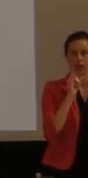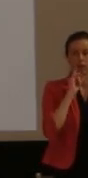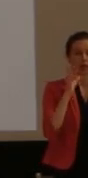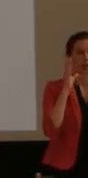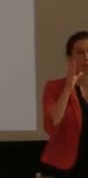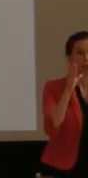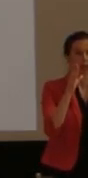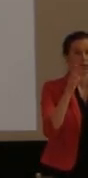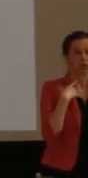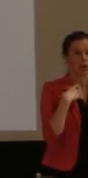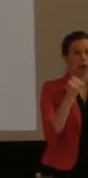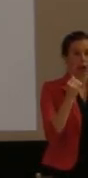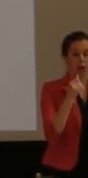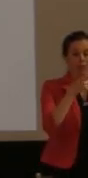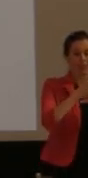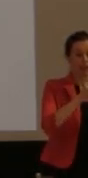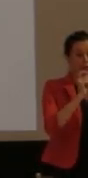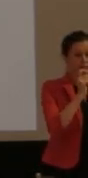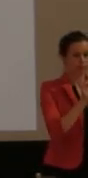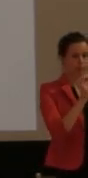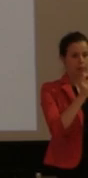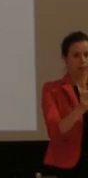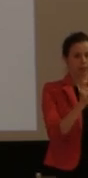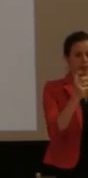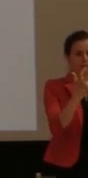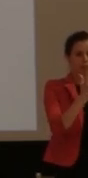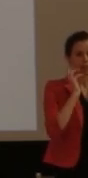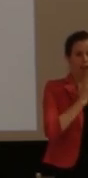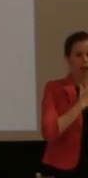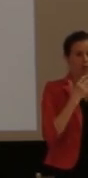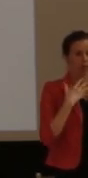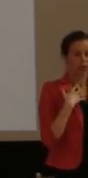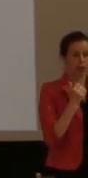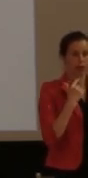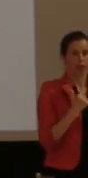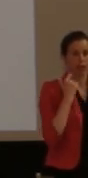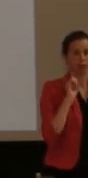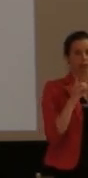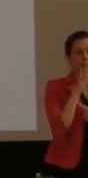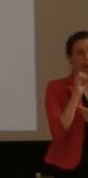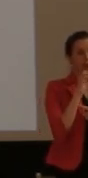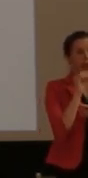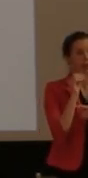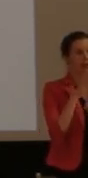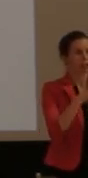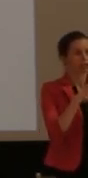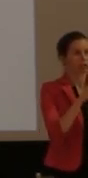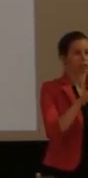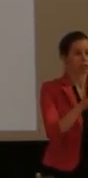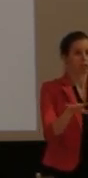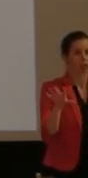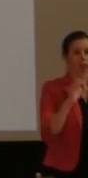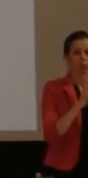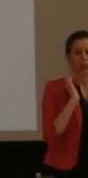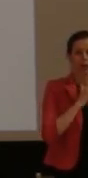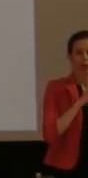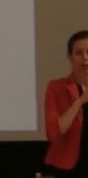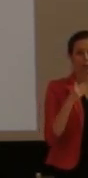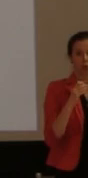healthcare is tailored to our lifestyle, our biology, and our environment, which may be shared amongst our racial and ethnic community, or it may